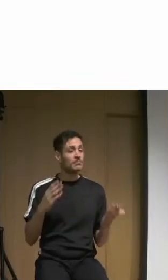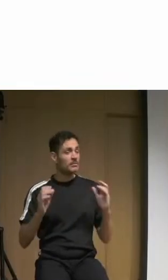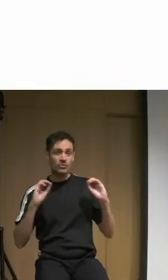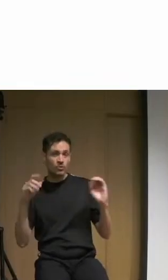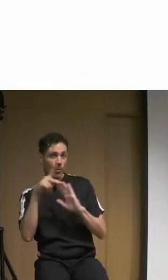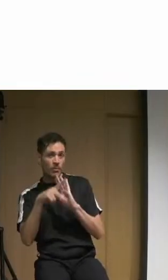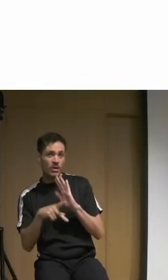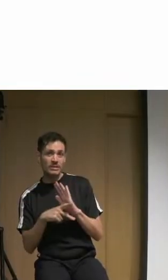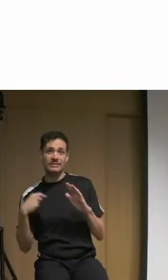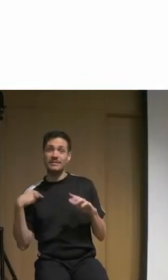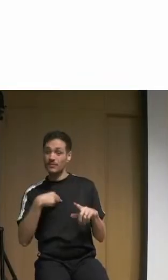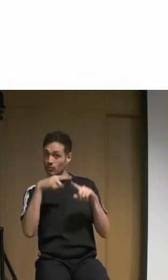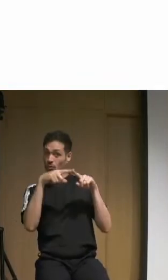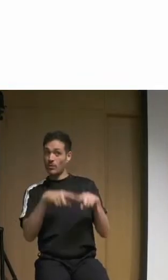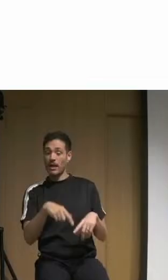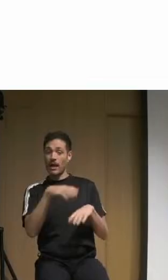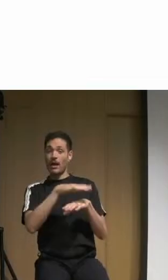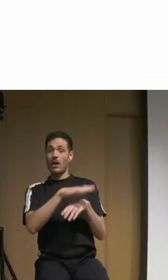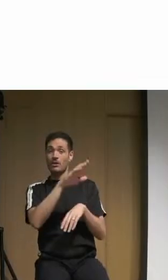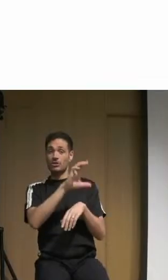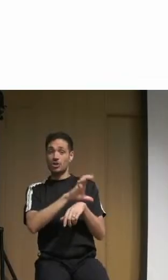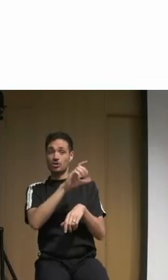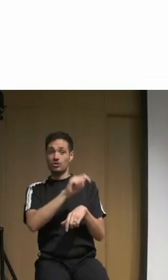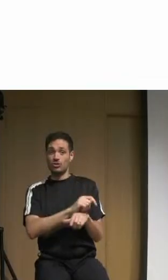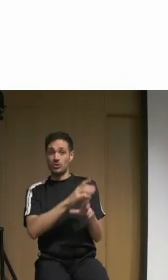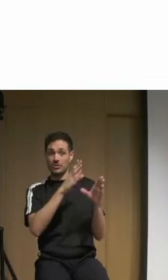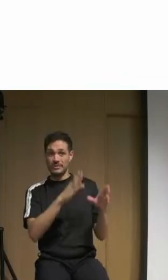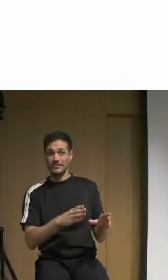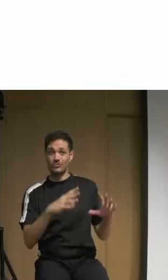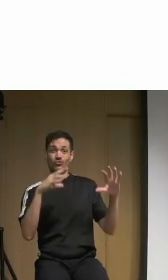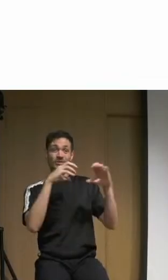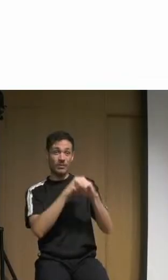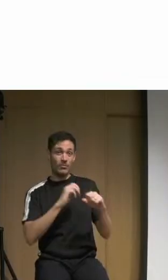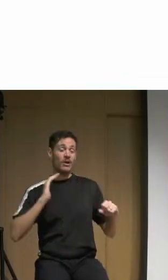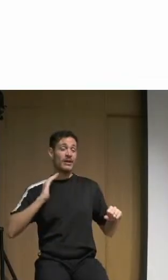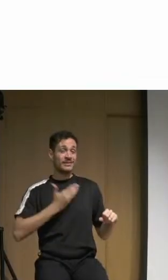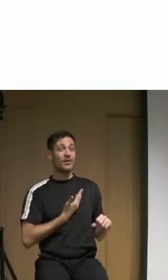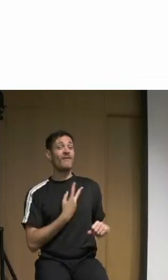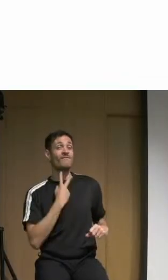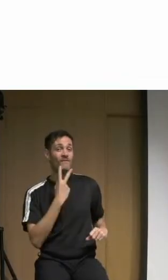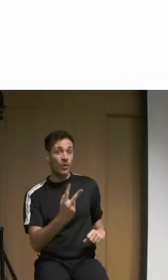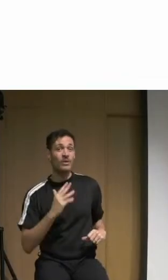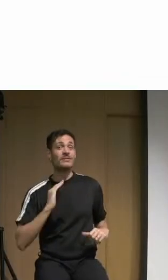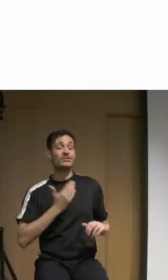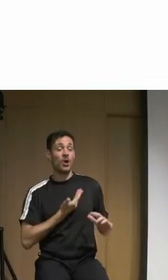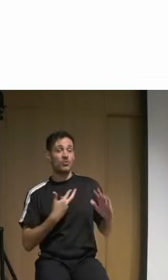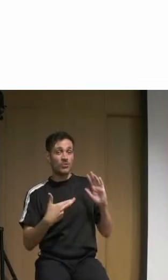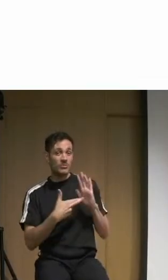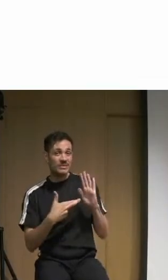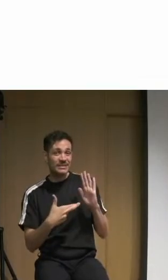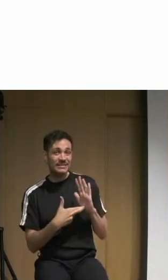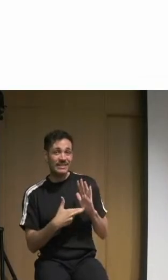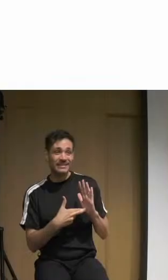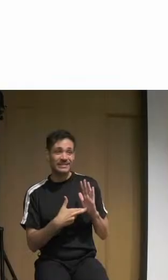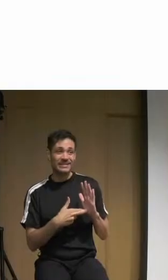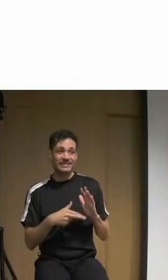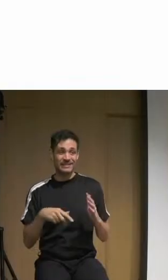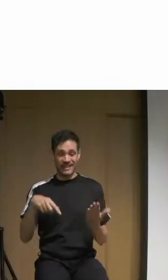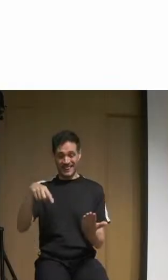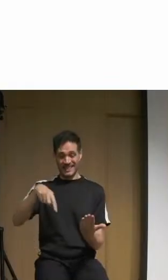consultant to bring forth the voice of commissioners. And this is not,